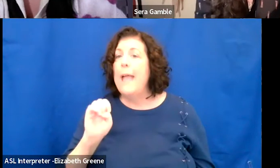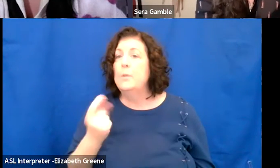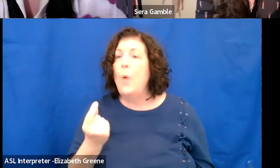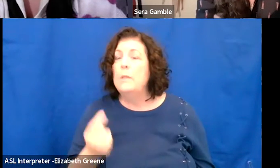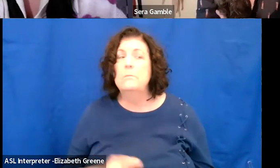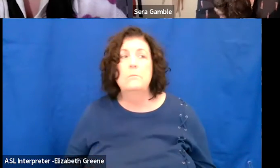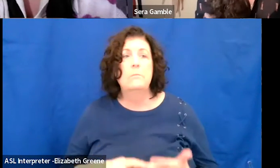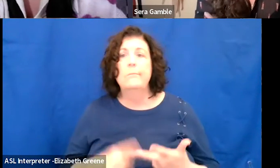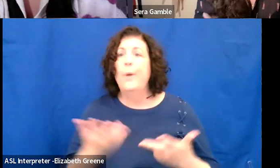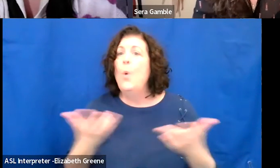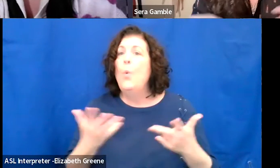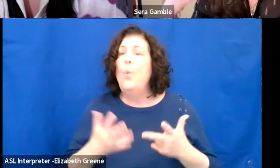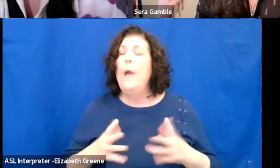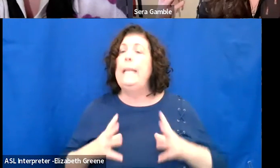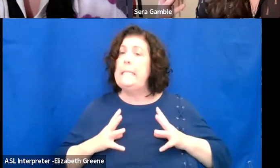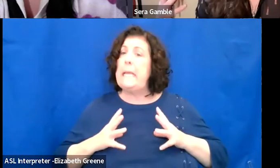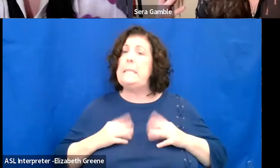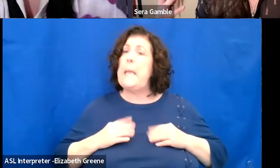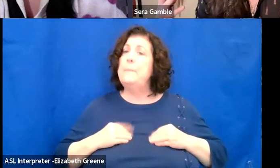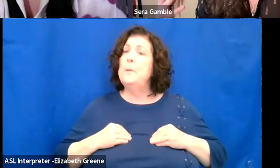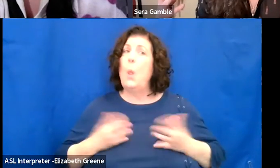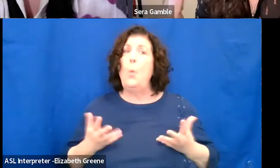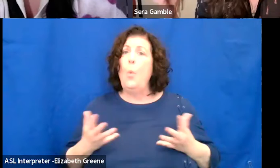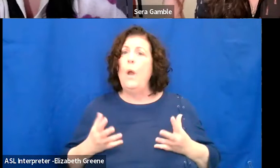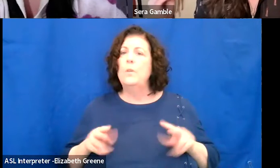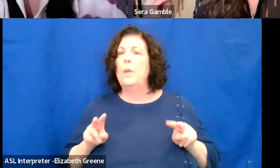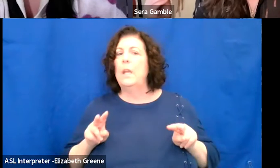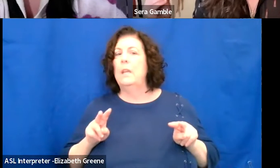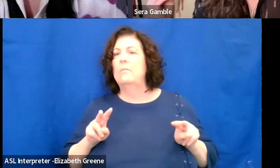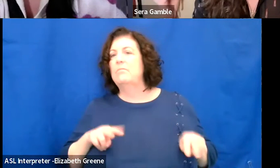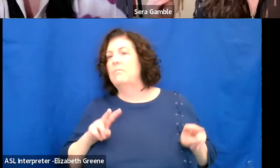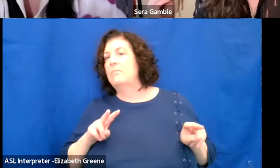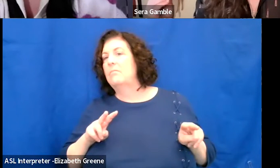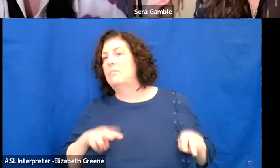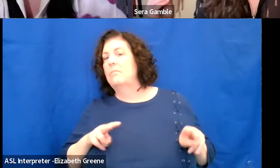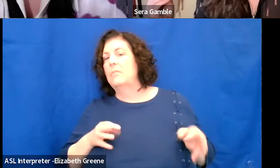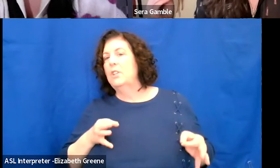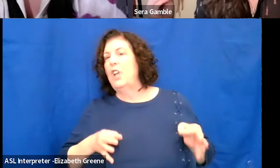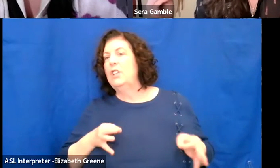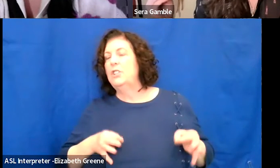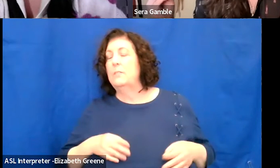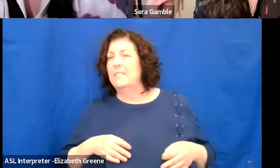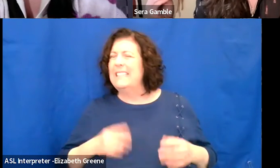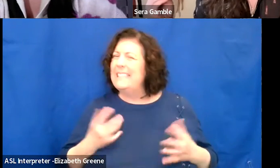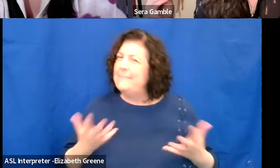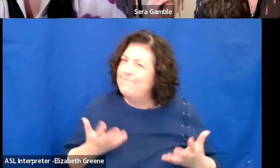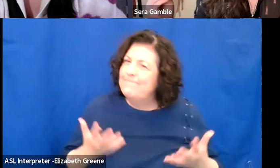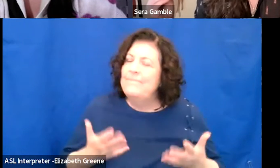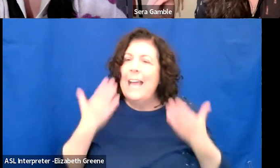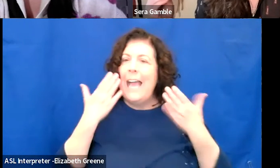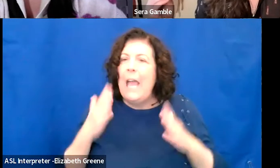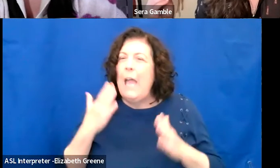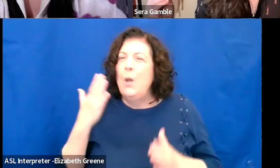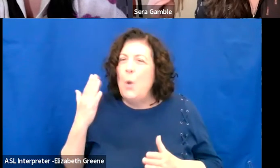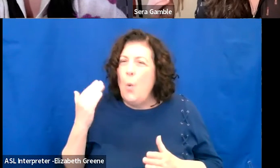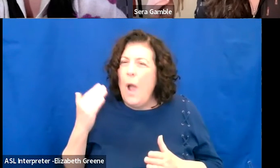And so there does have to be room for people to be like, I don't know why, but I feel like there's something in what